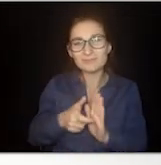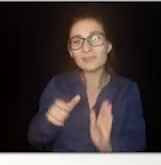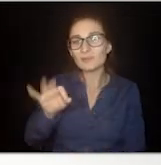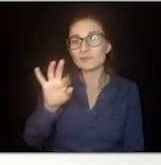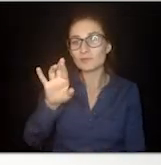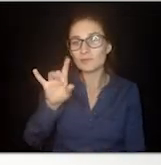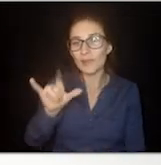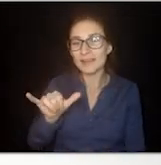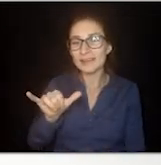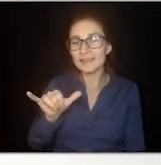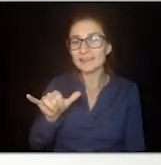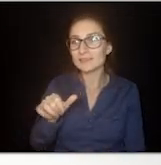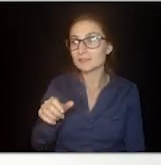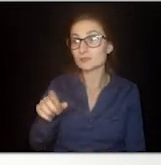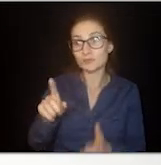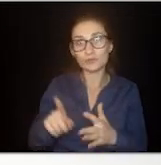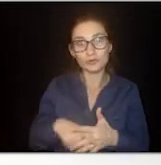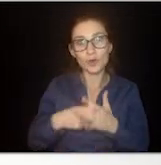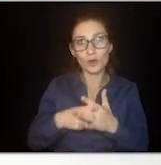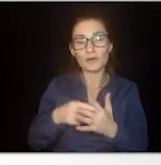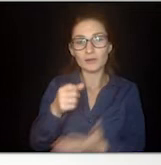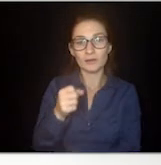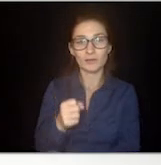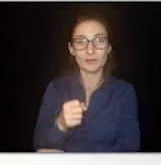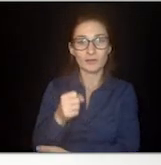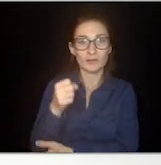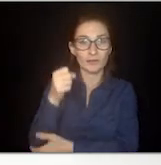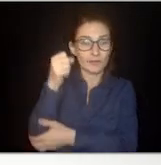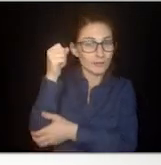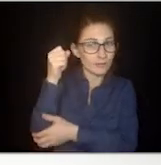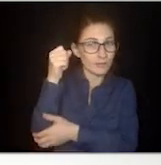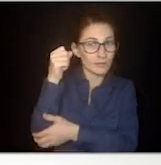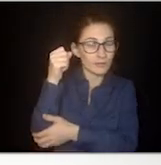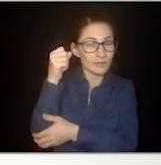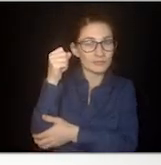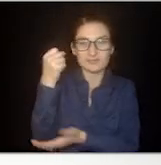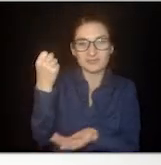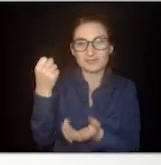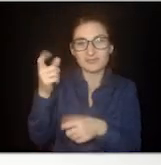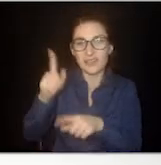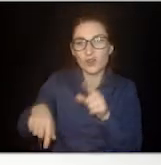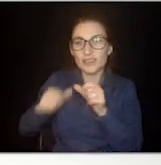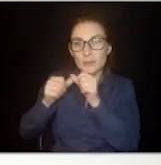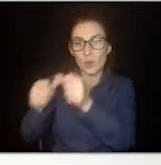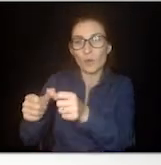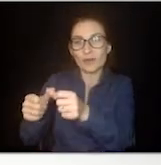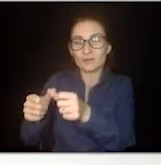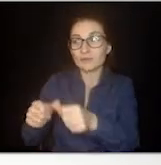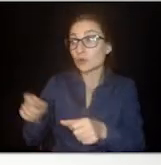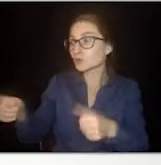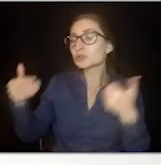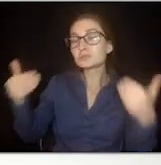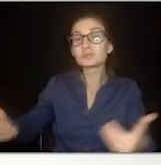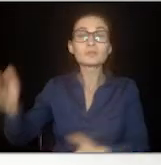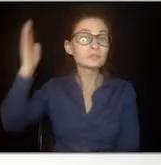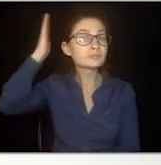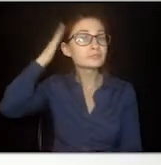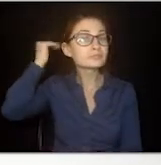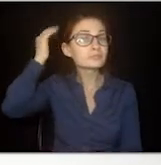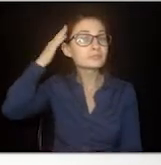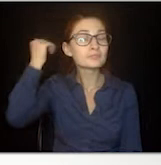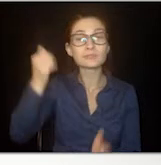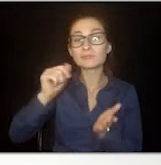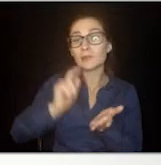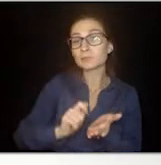like started raising his arm to his head, but then he couldn't go any further. So she finished it, and she